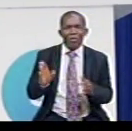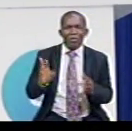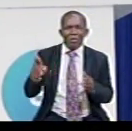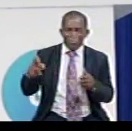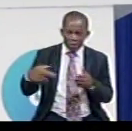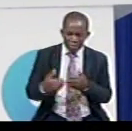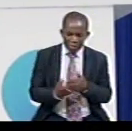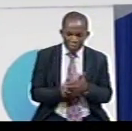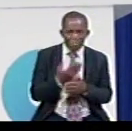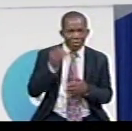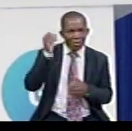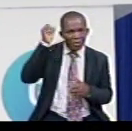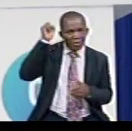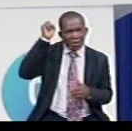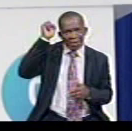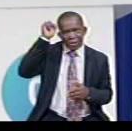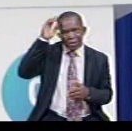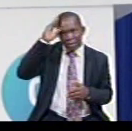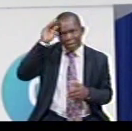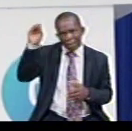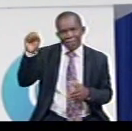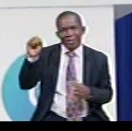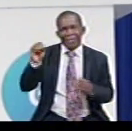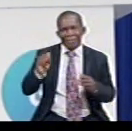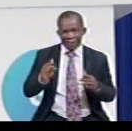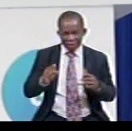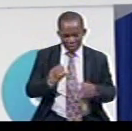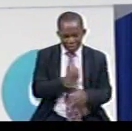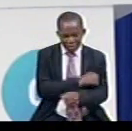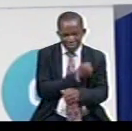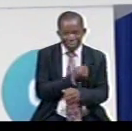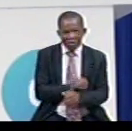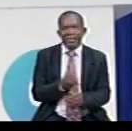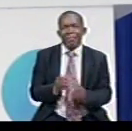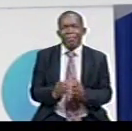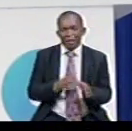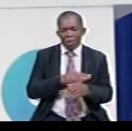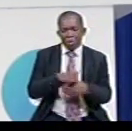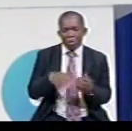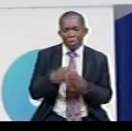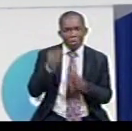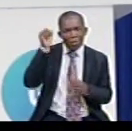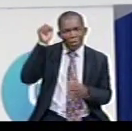That every word that comes out of his mouth will not fall to the ground.